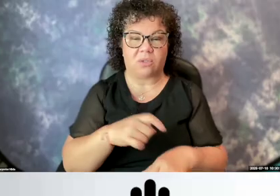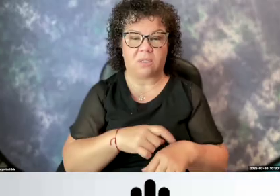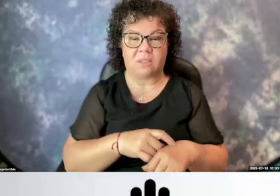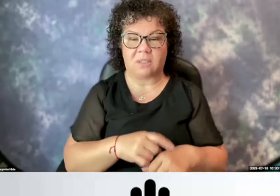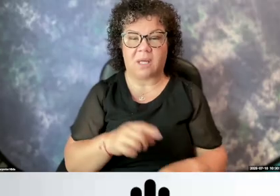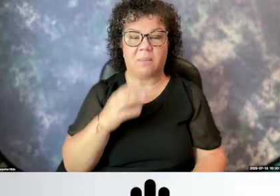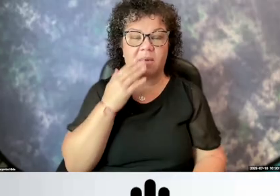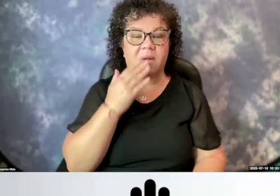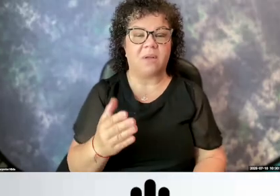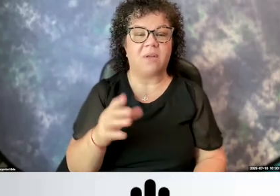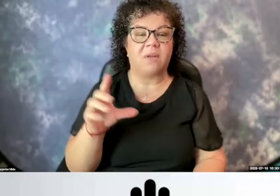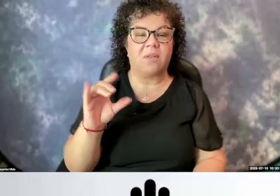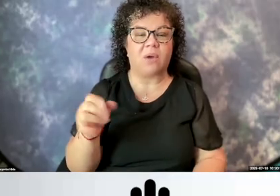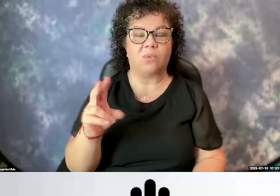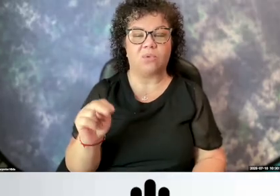presentation.